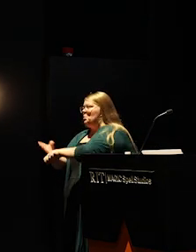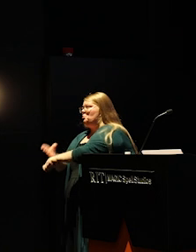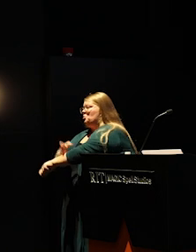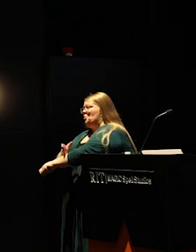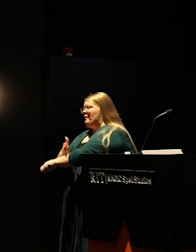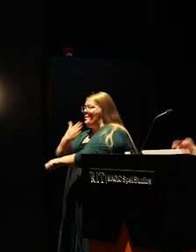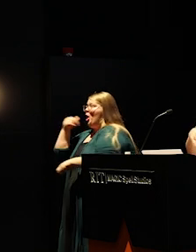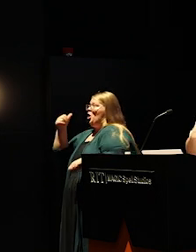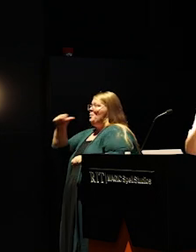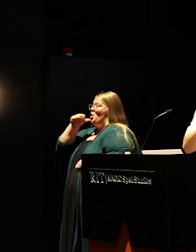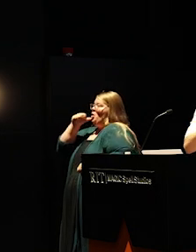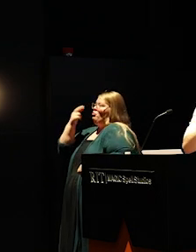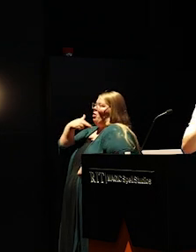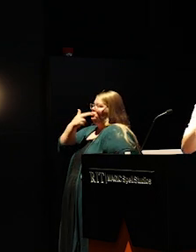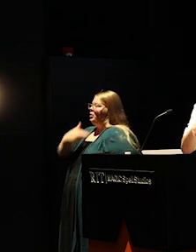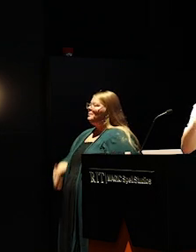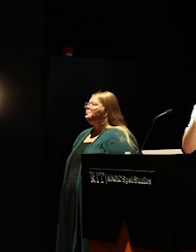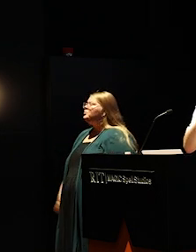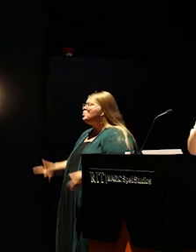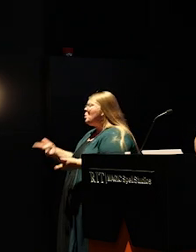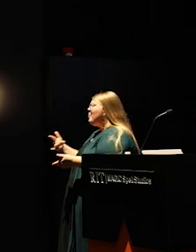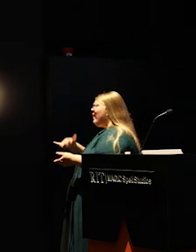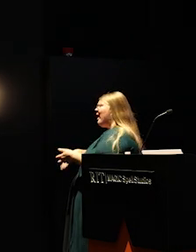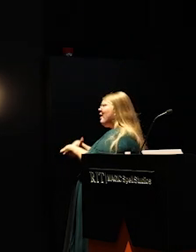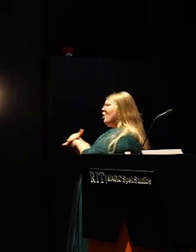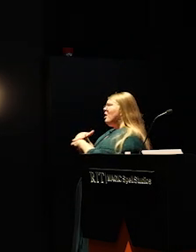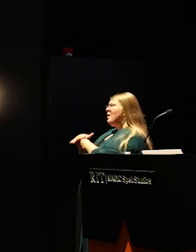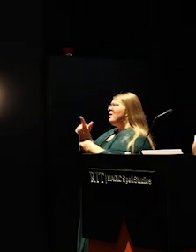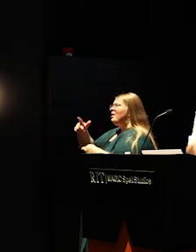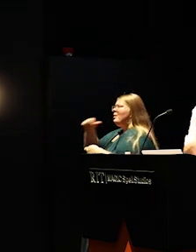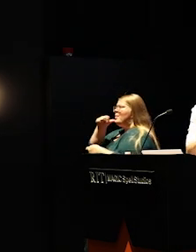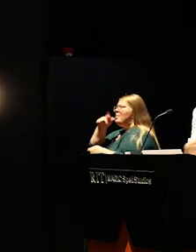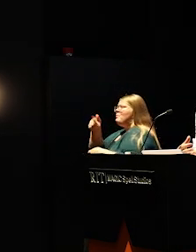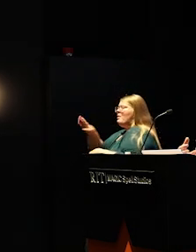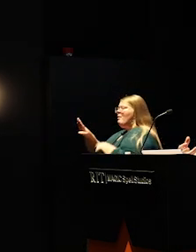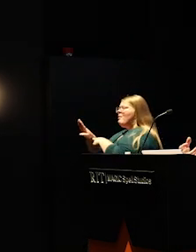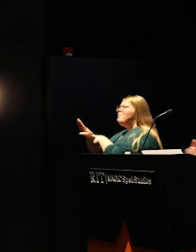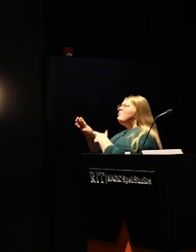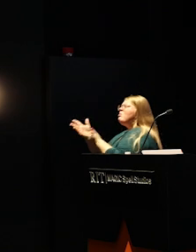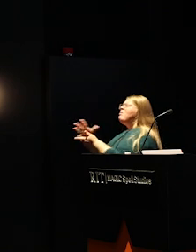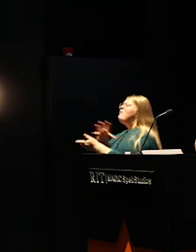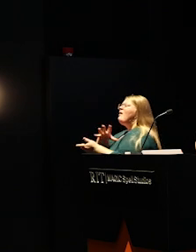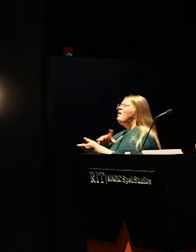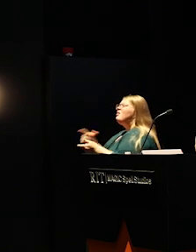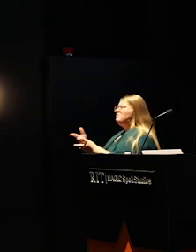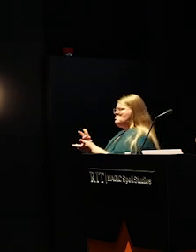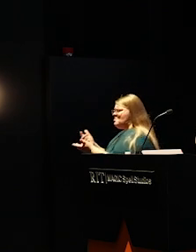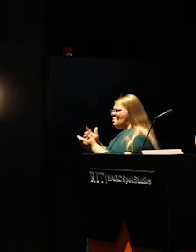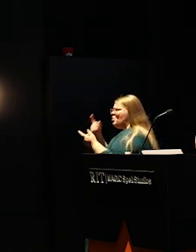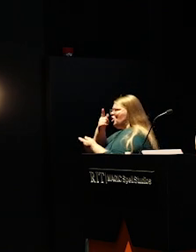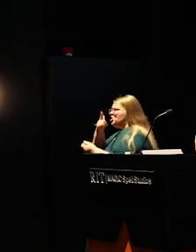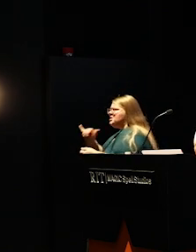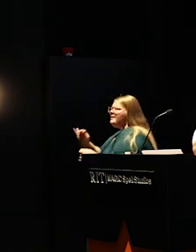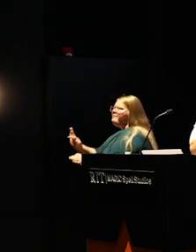So we thought about reinventing the neighborhood pub, but one thing I thought of is like, what if we make it look like we tore this stuff away and we created like a little legend